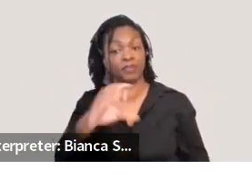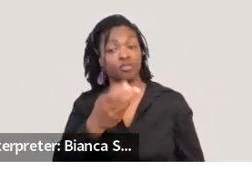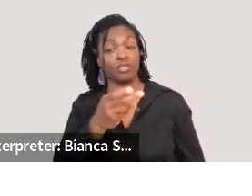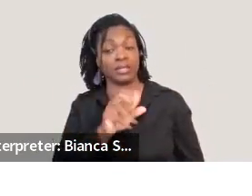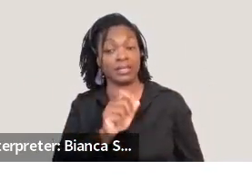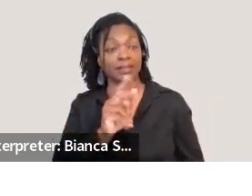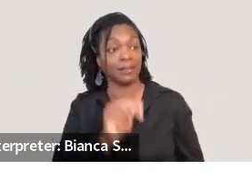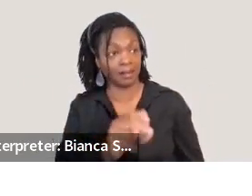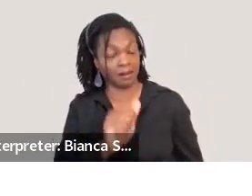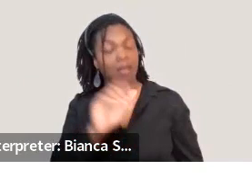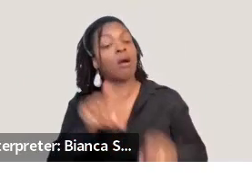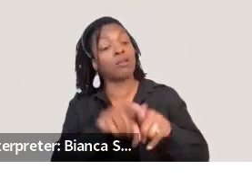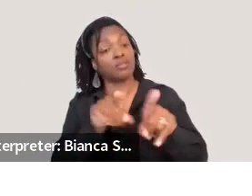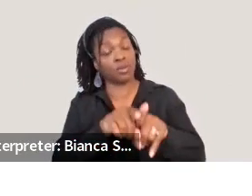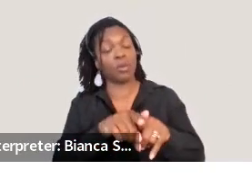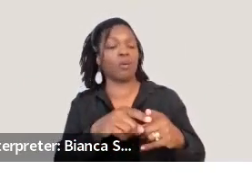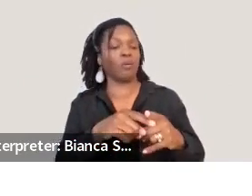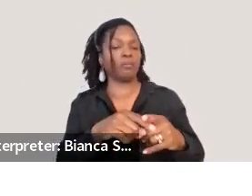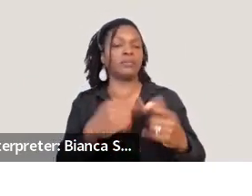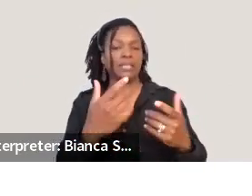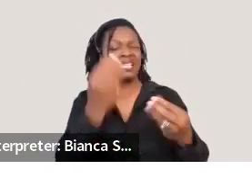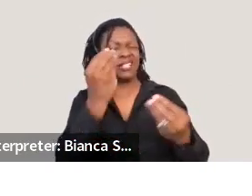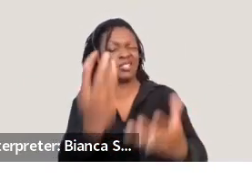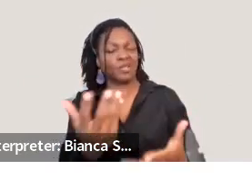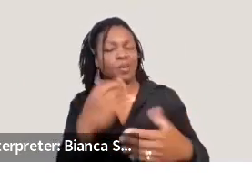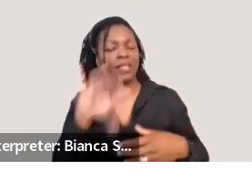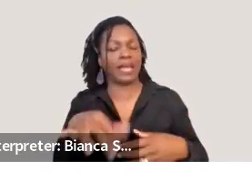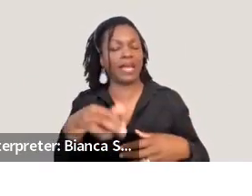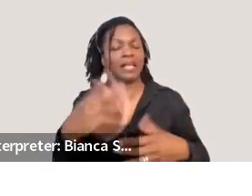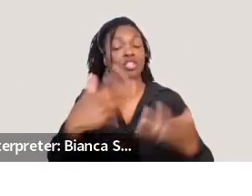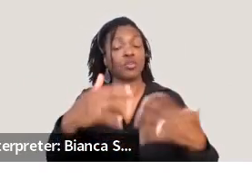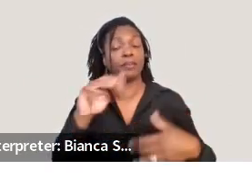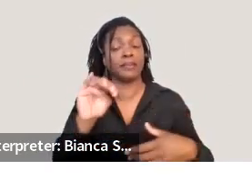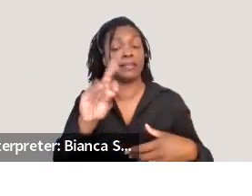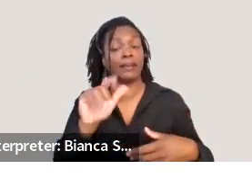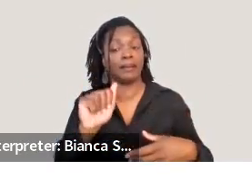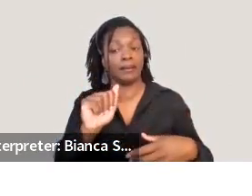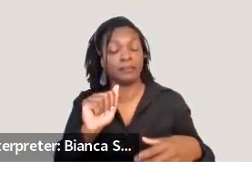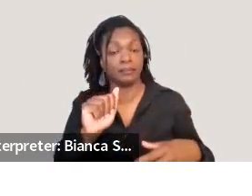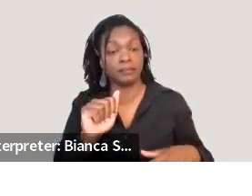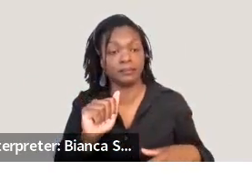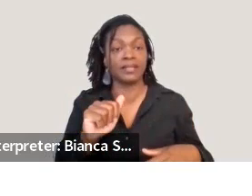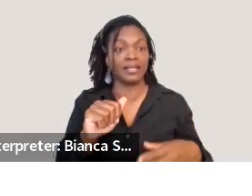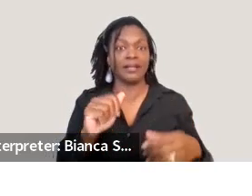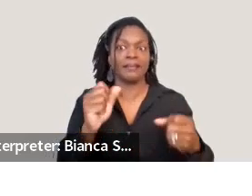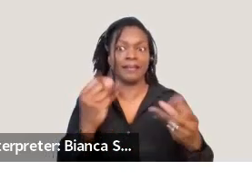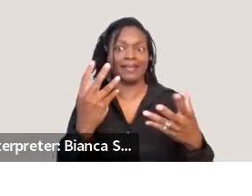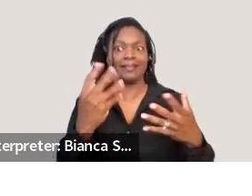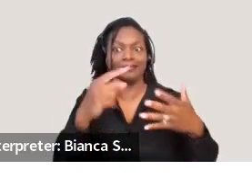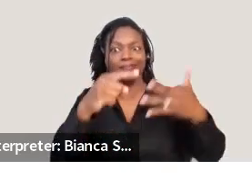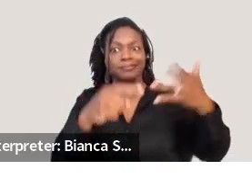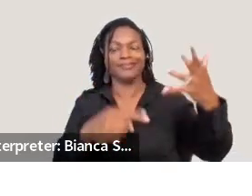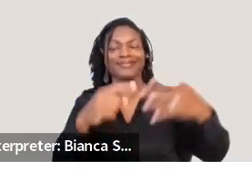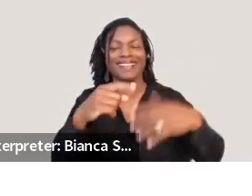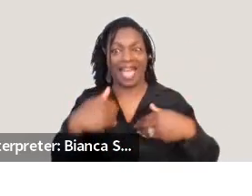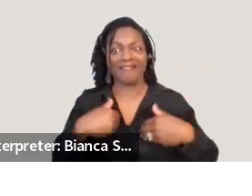media. So we're on all the social media platforms. Well, most of the social media platforms, let me say that, because there's so many nowadays. But we're on